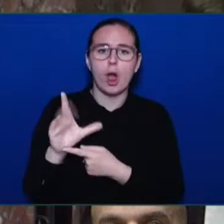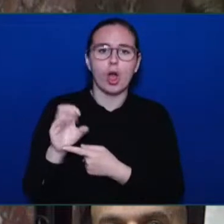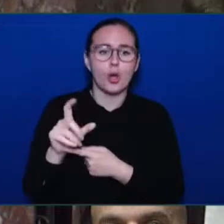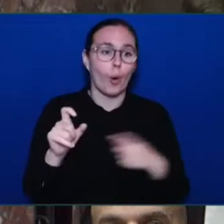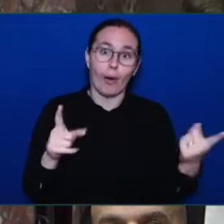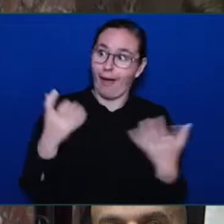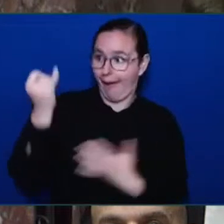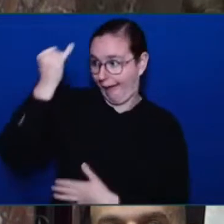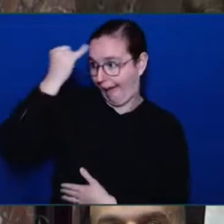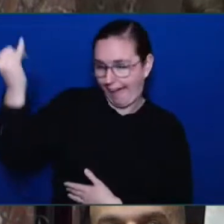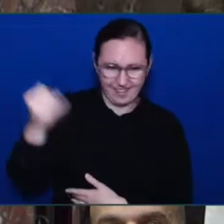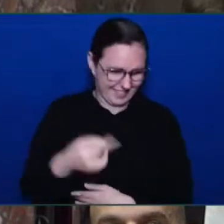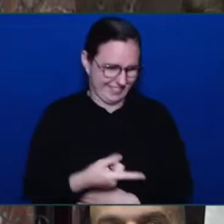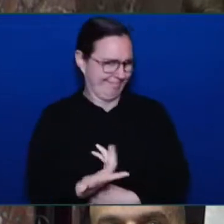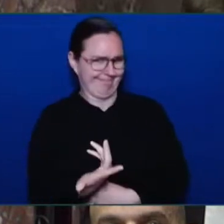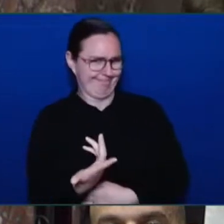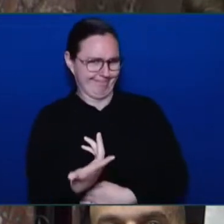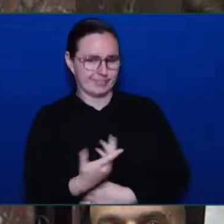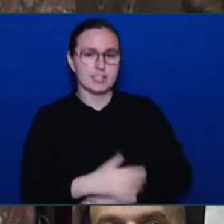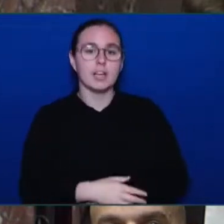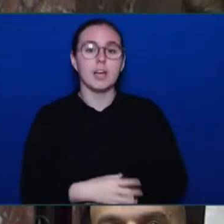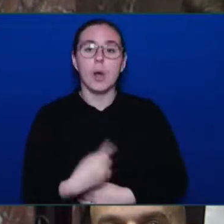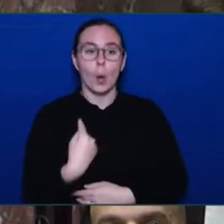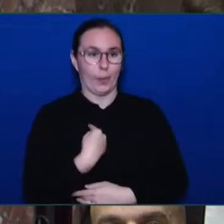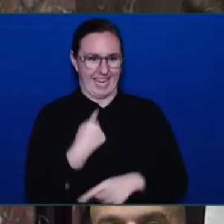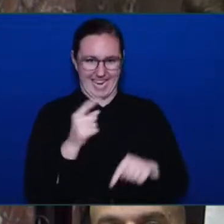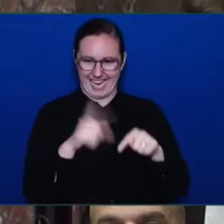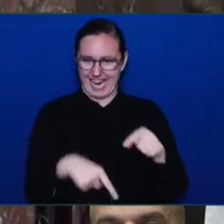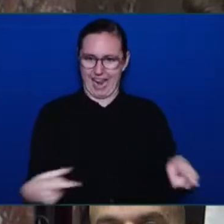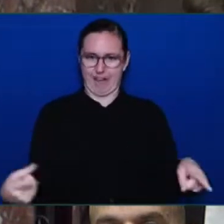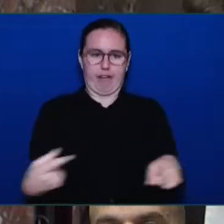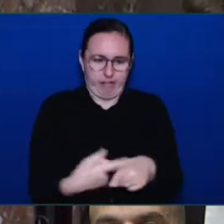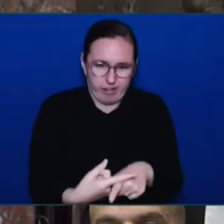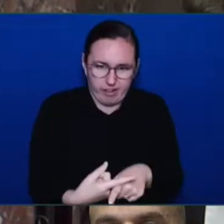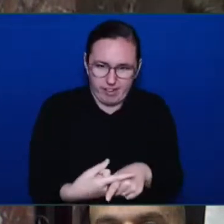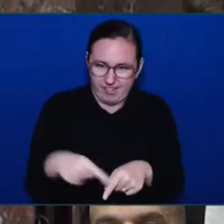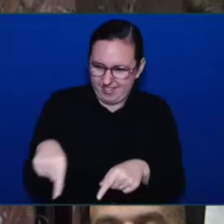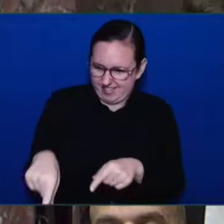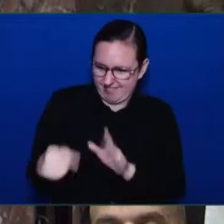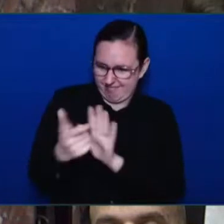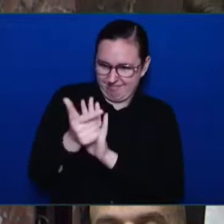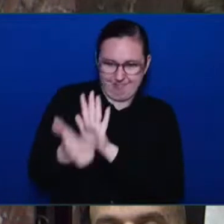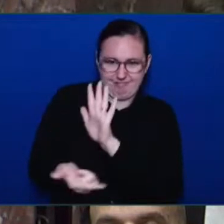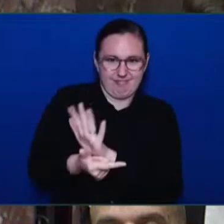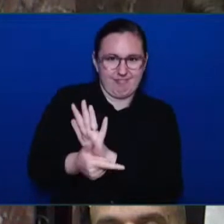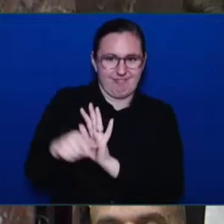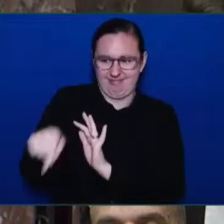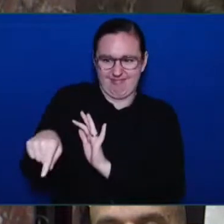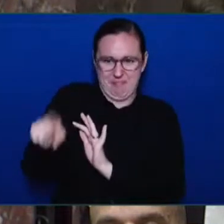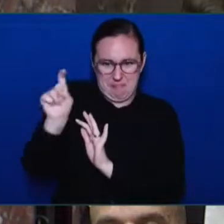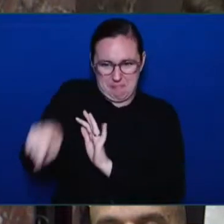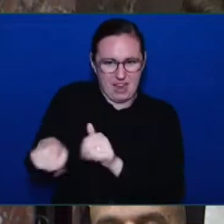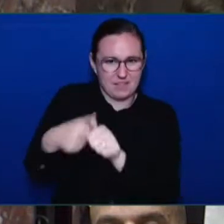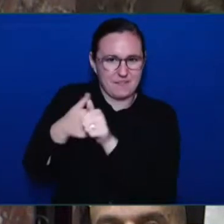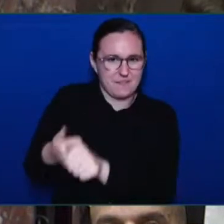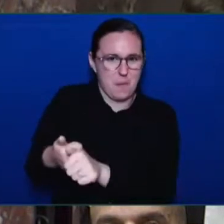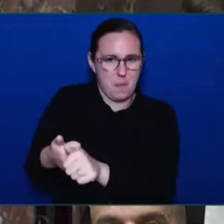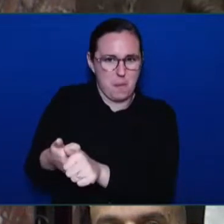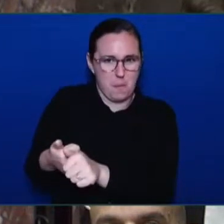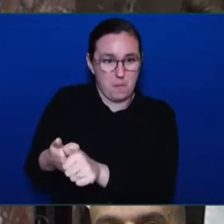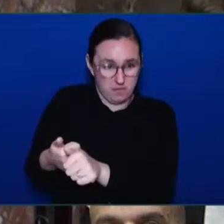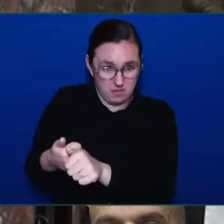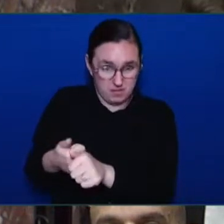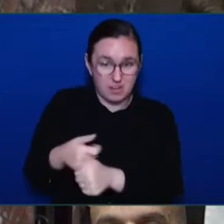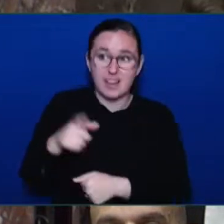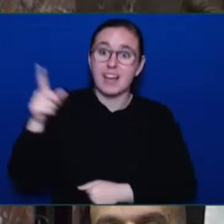to the Criminal Code of Canada or the Charter of Rights. That is why we're working to secure, as I've said in this House, a national commitment